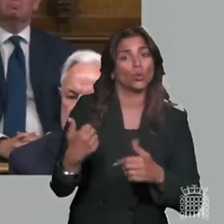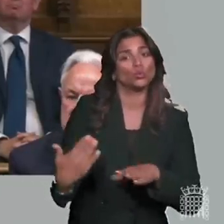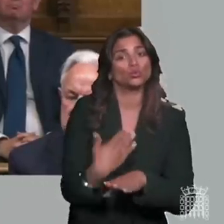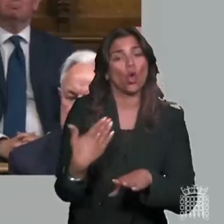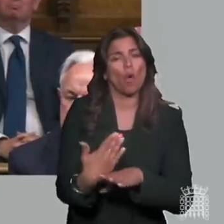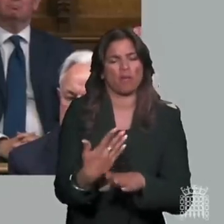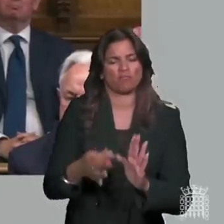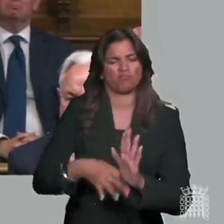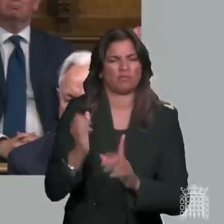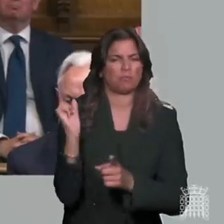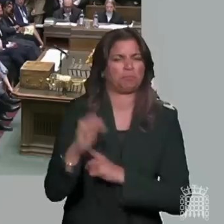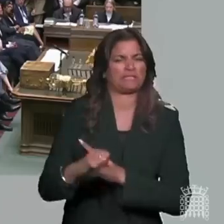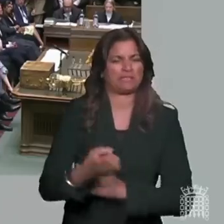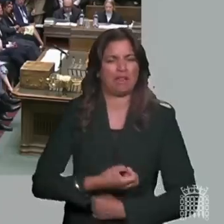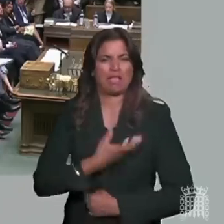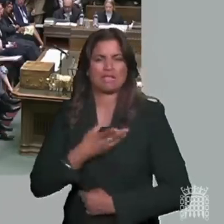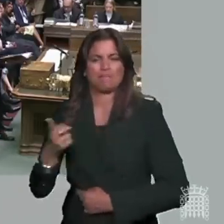Labour's dependency culture?